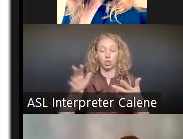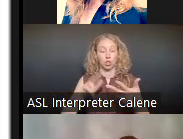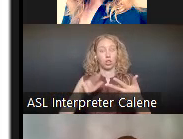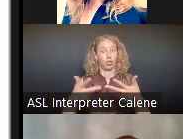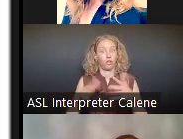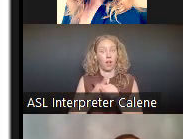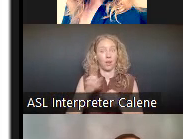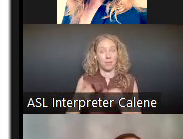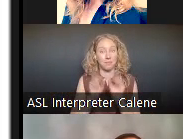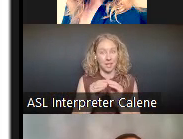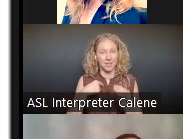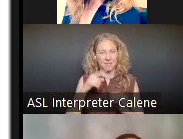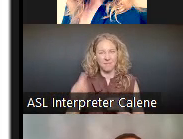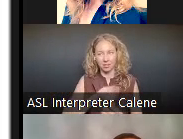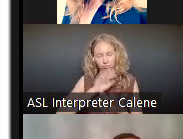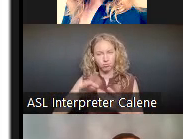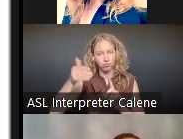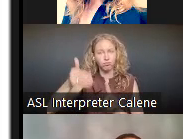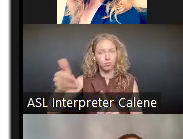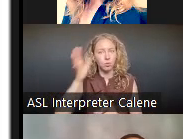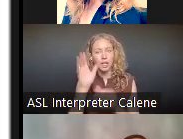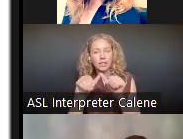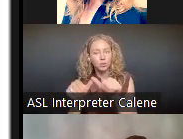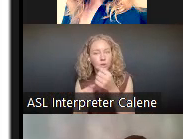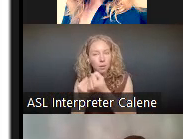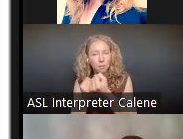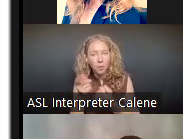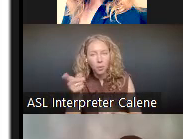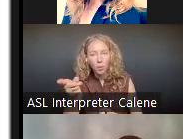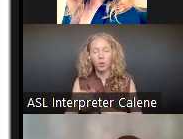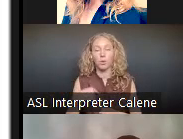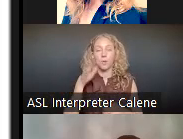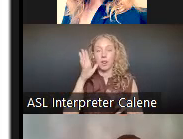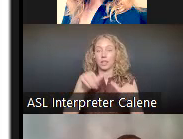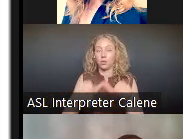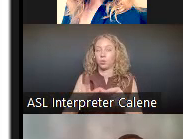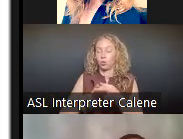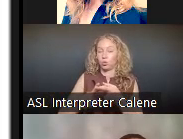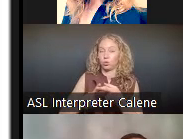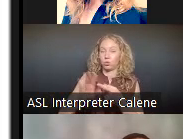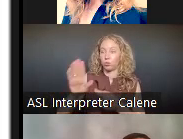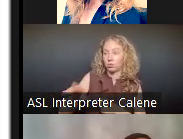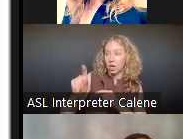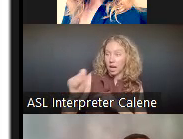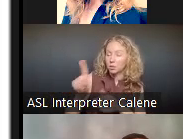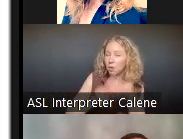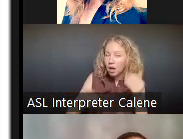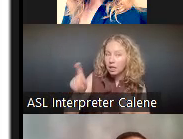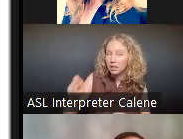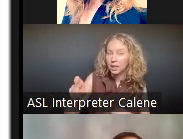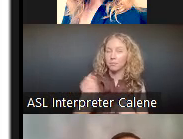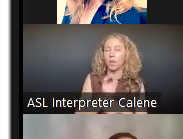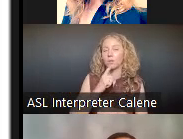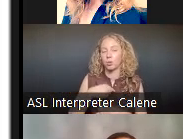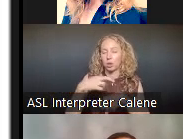We continue to reach out, we continue to support, we continue to ask what is it that they need and make those